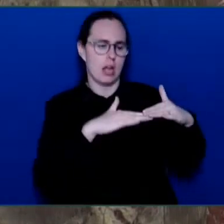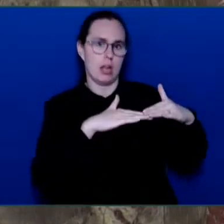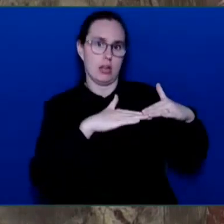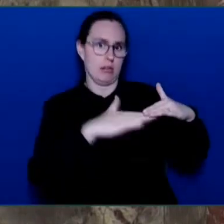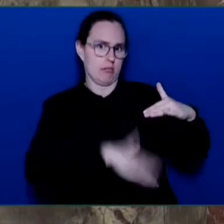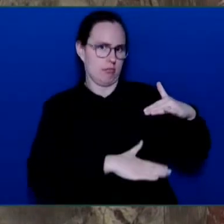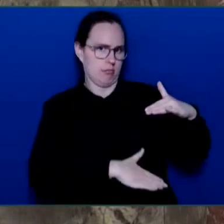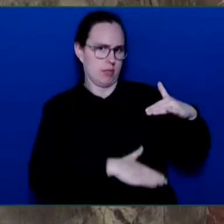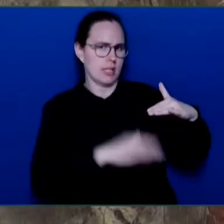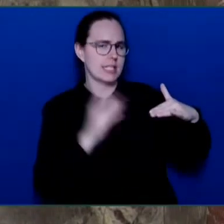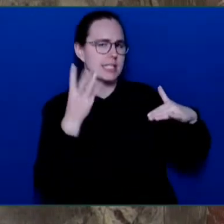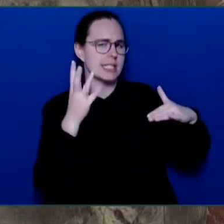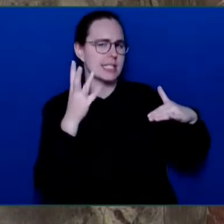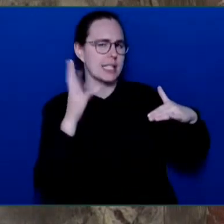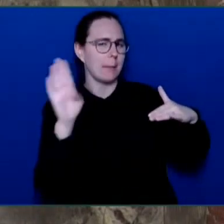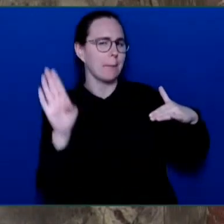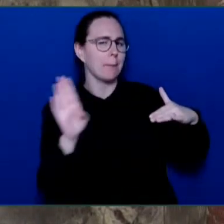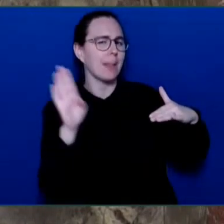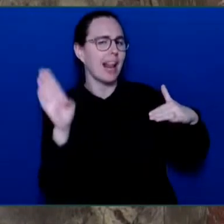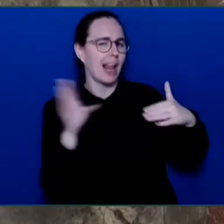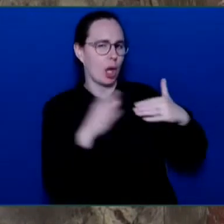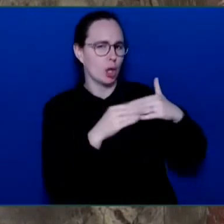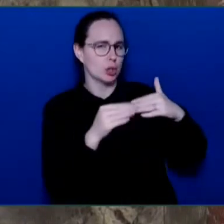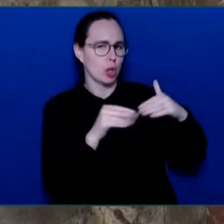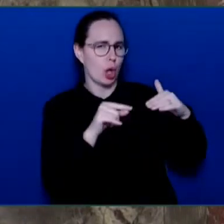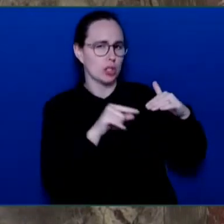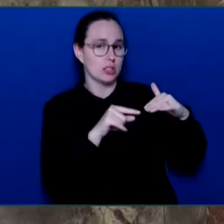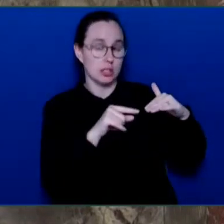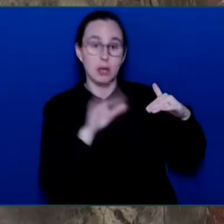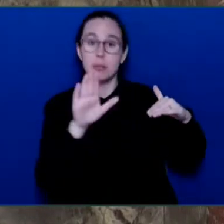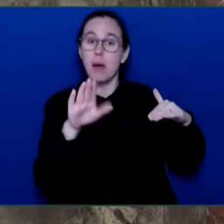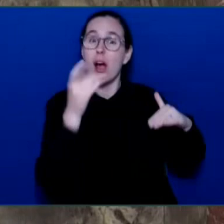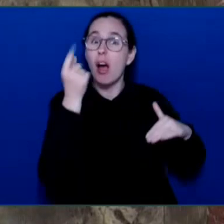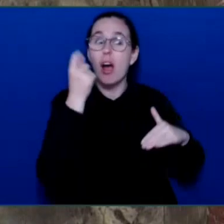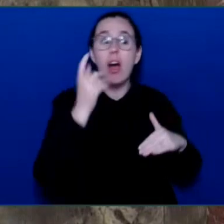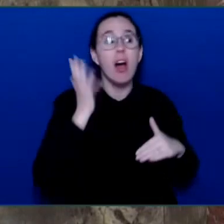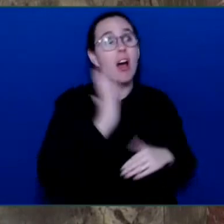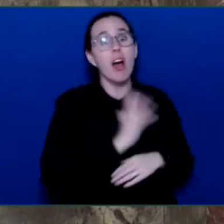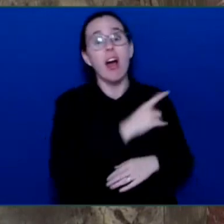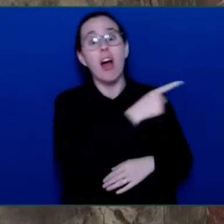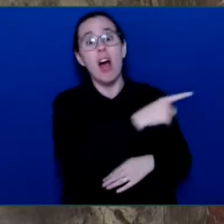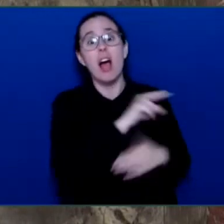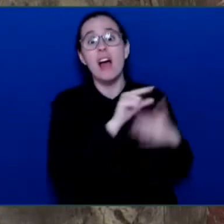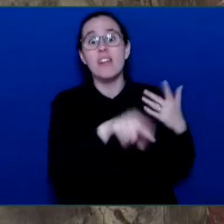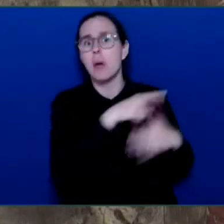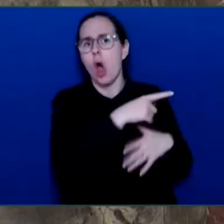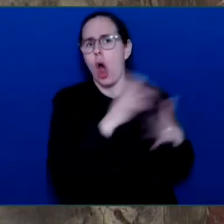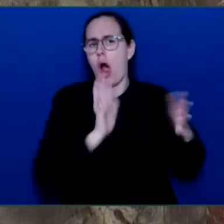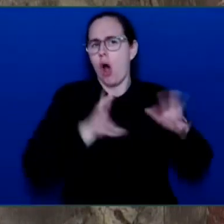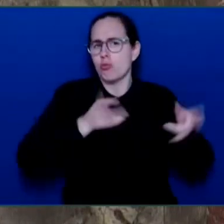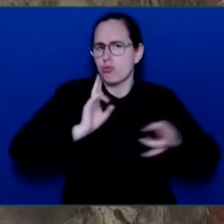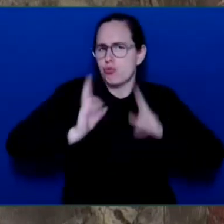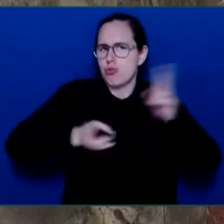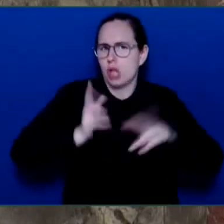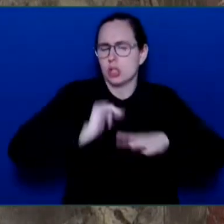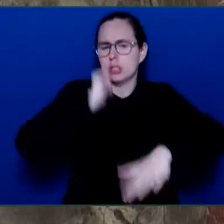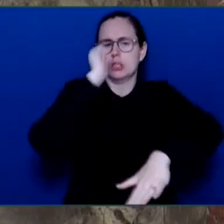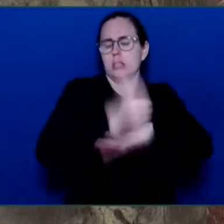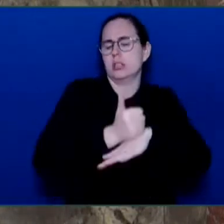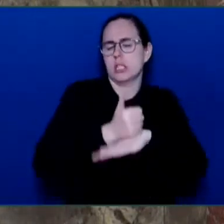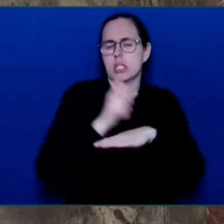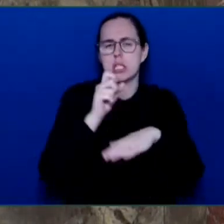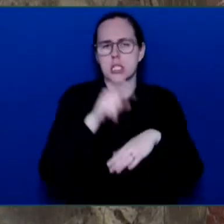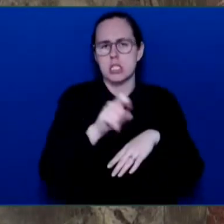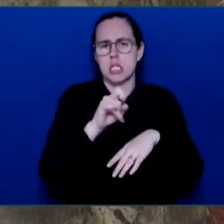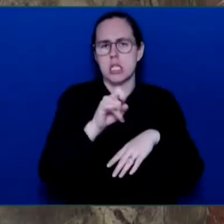no return, and that cost billions of dollars without proper oversight. Mr. Speaker, we